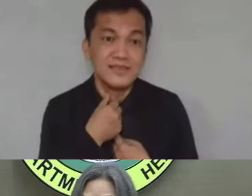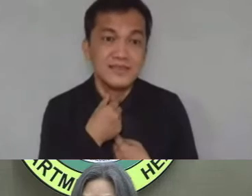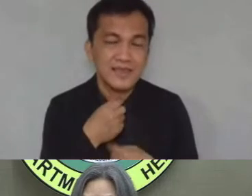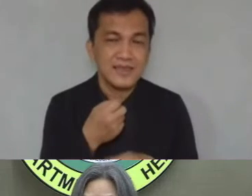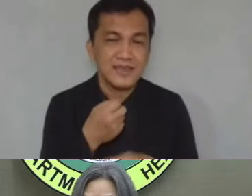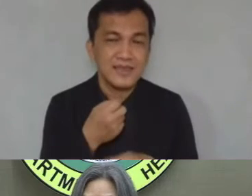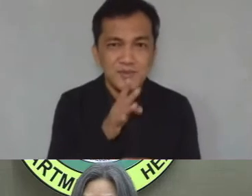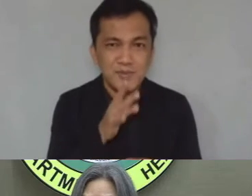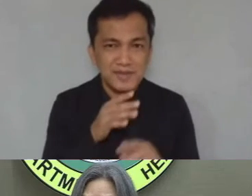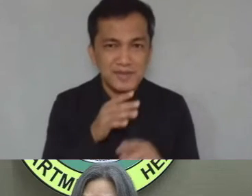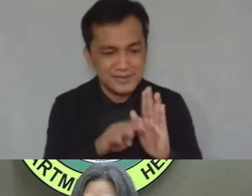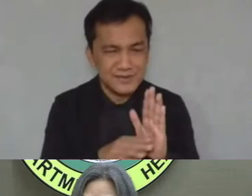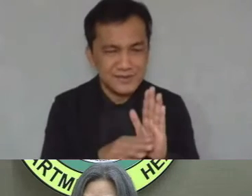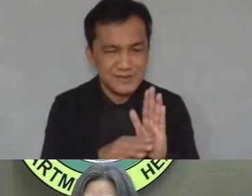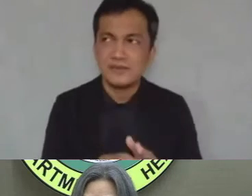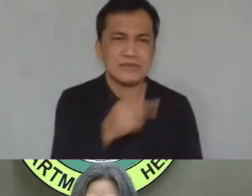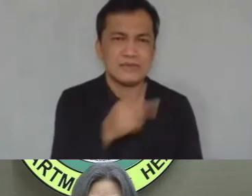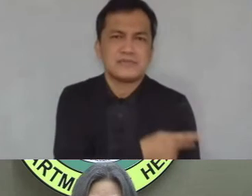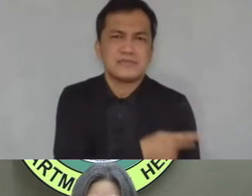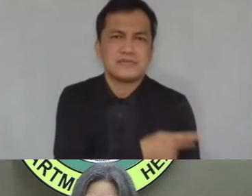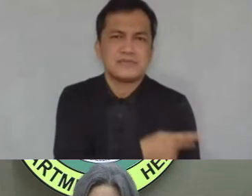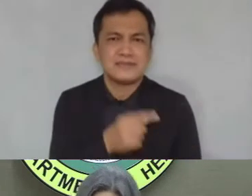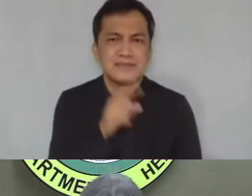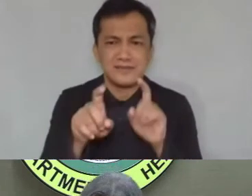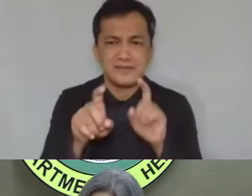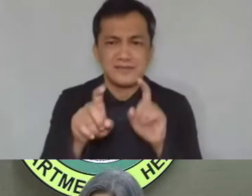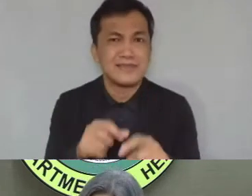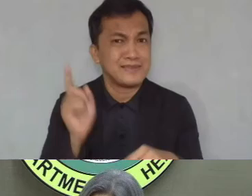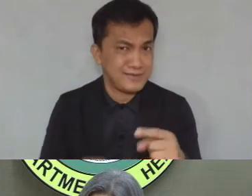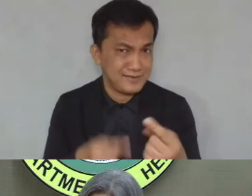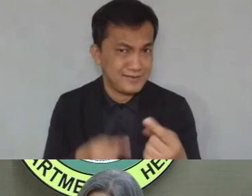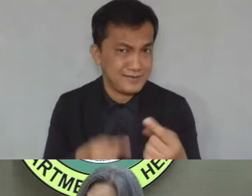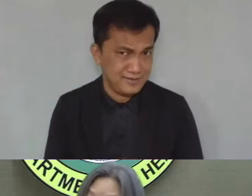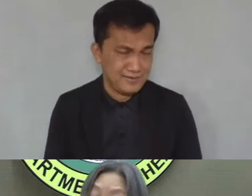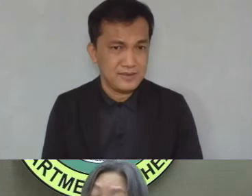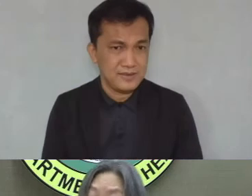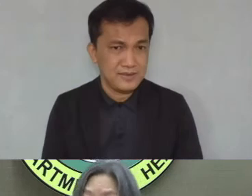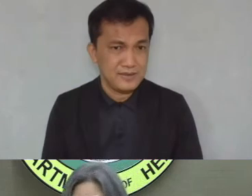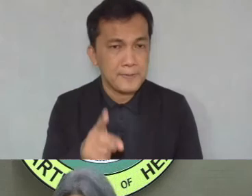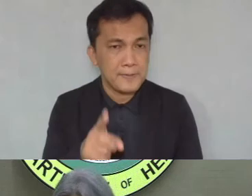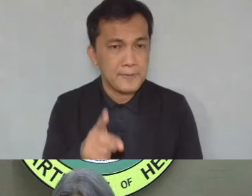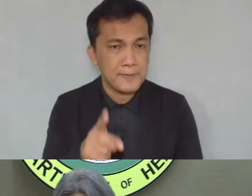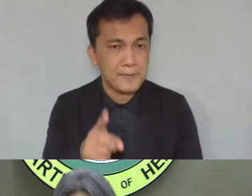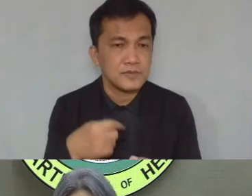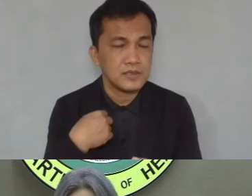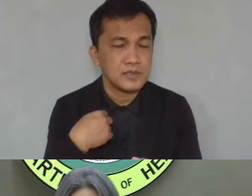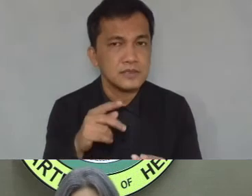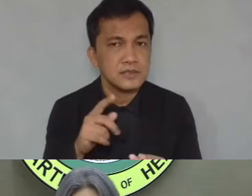I say, okay, does your thyroid feel soft, hard, or doughy? Of course, the patient cannot answer that. So that's why we need training